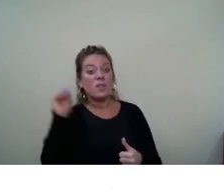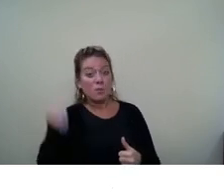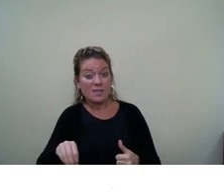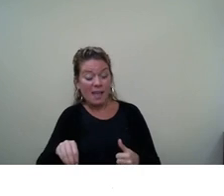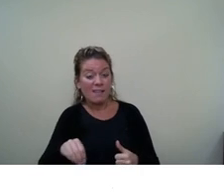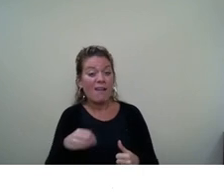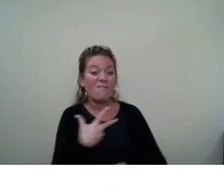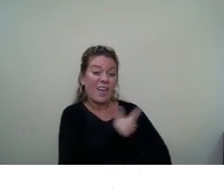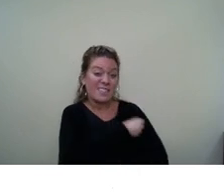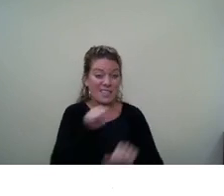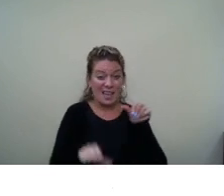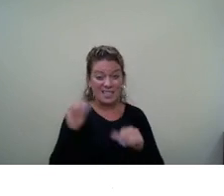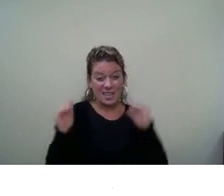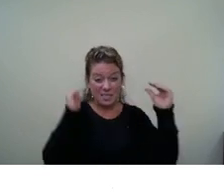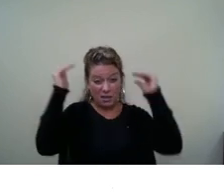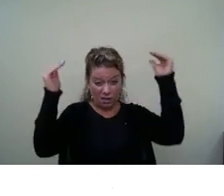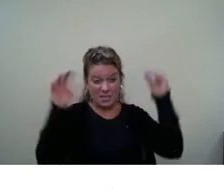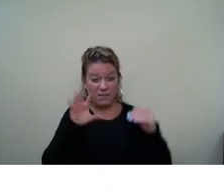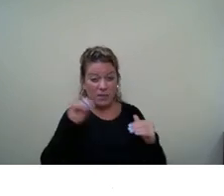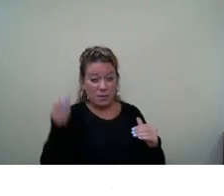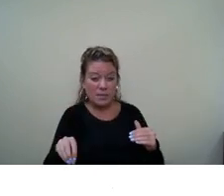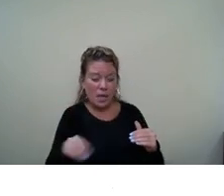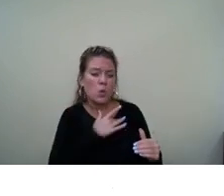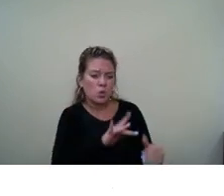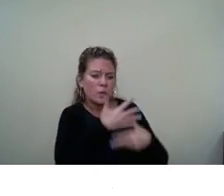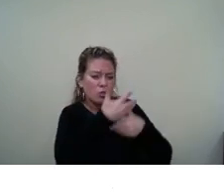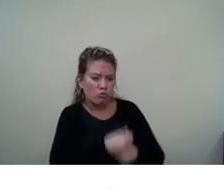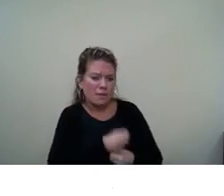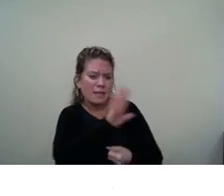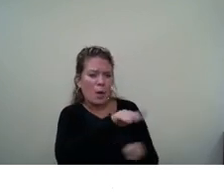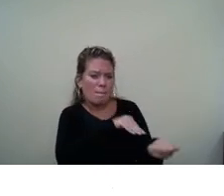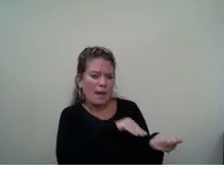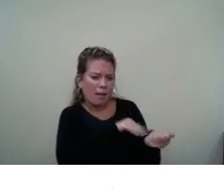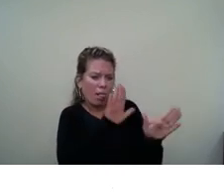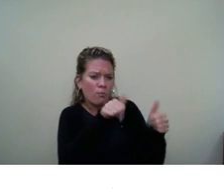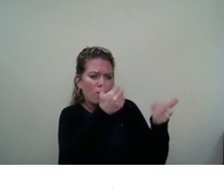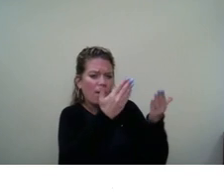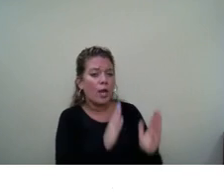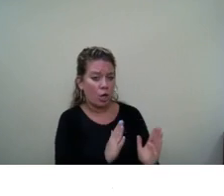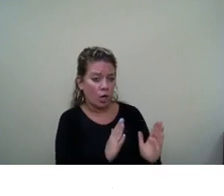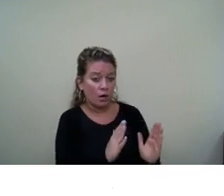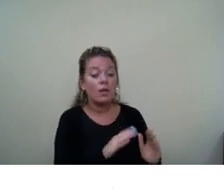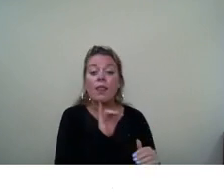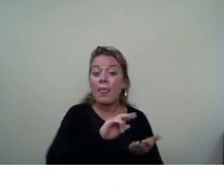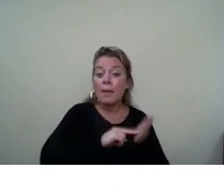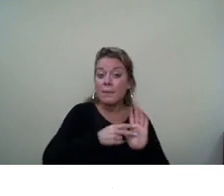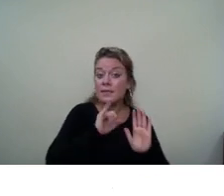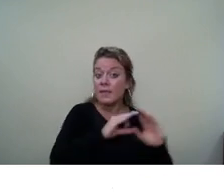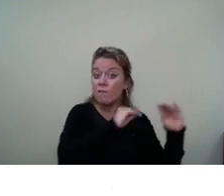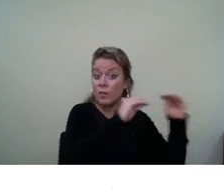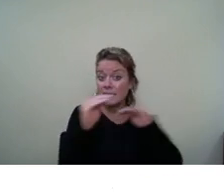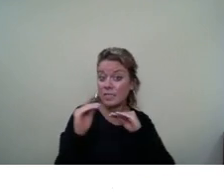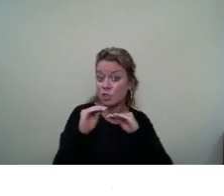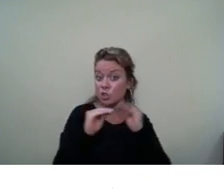adults usually trust their medical provider. So this means that if we teach medical providers